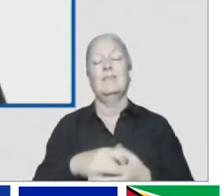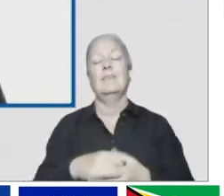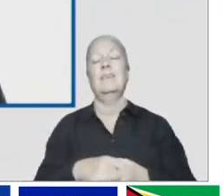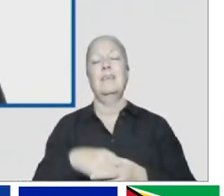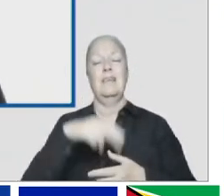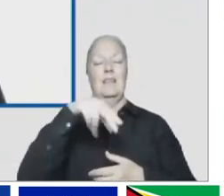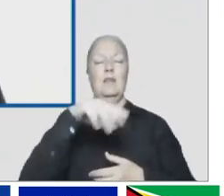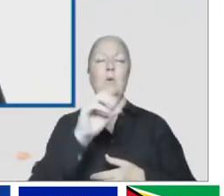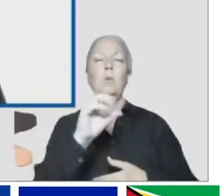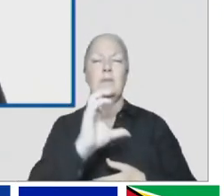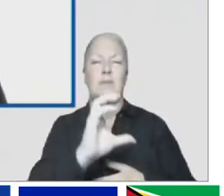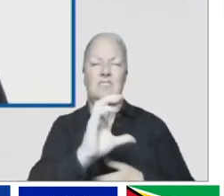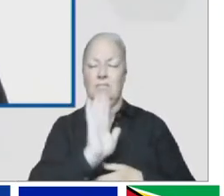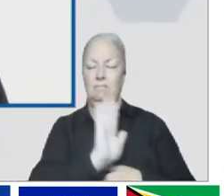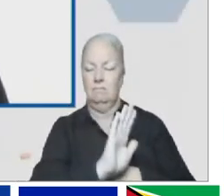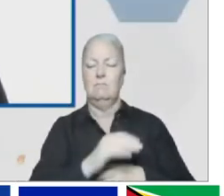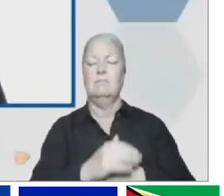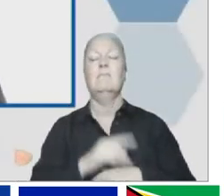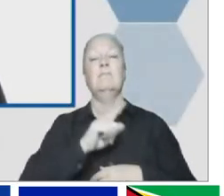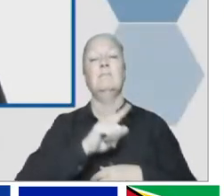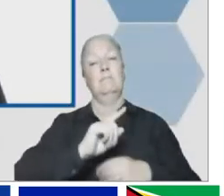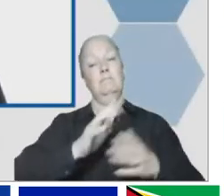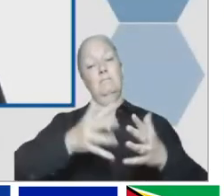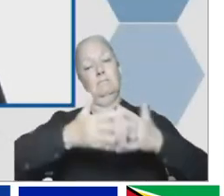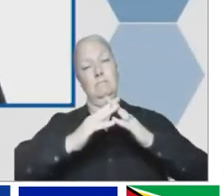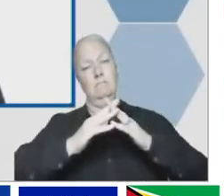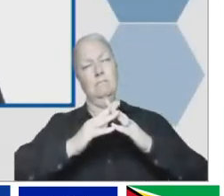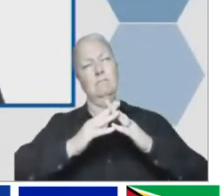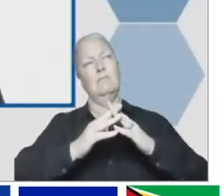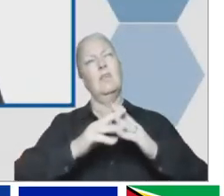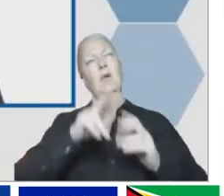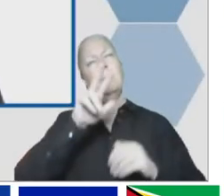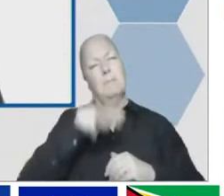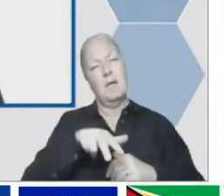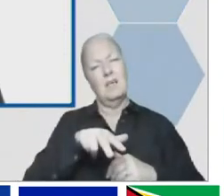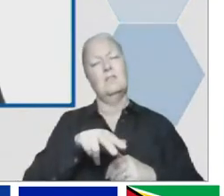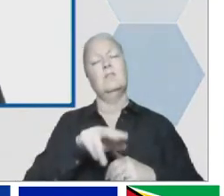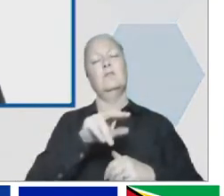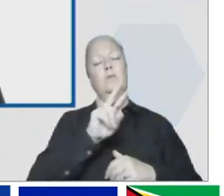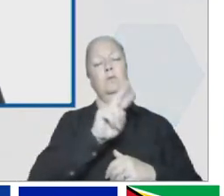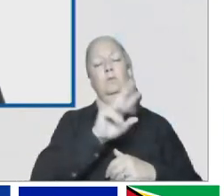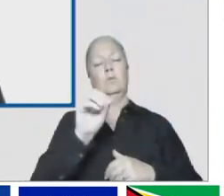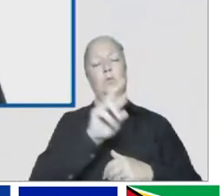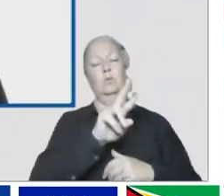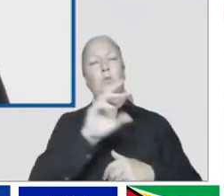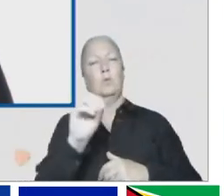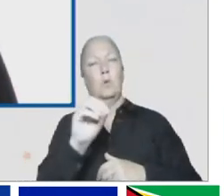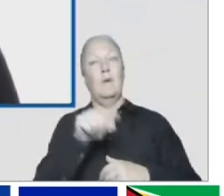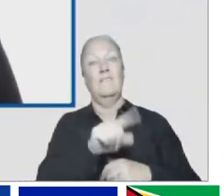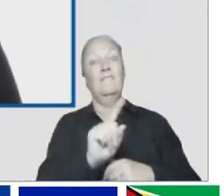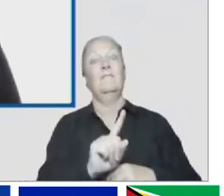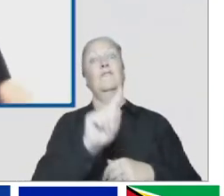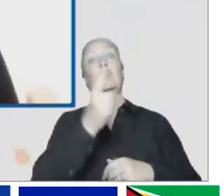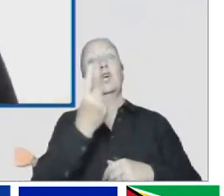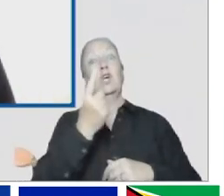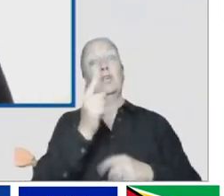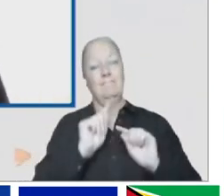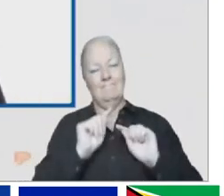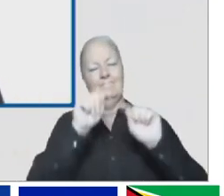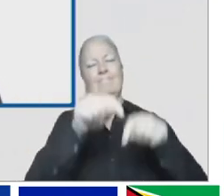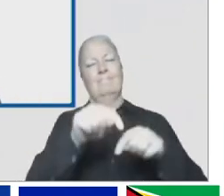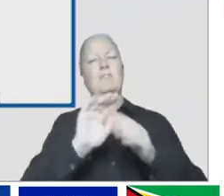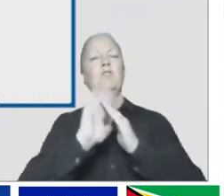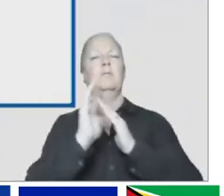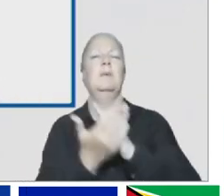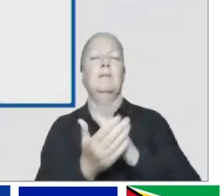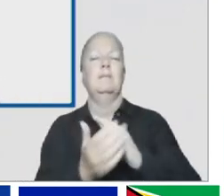March. On March 10, 2020, when the first case was confirmed in Jamaica, and they did a number of the initiatives